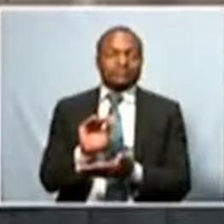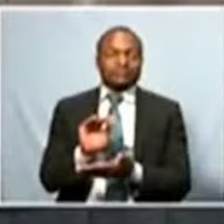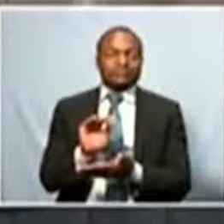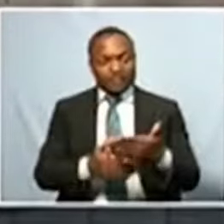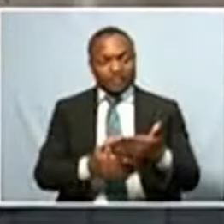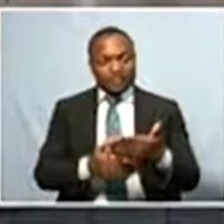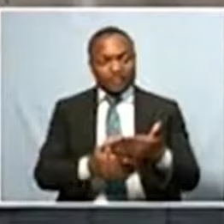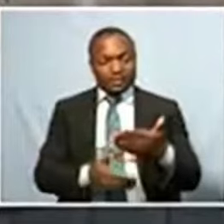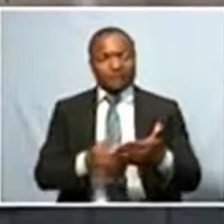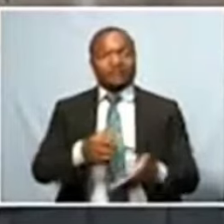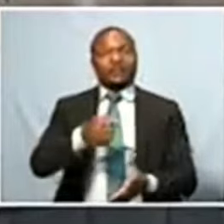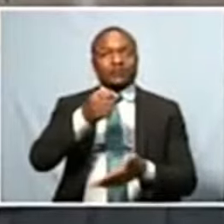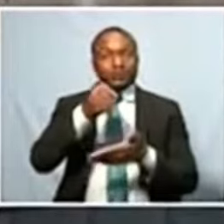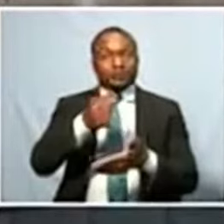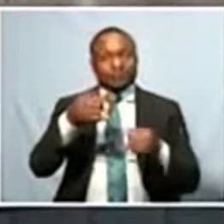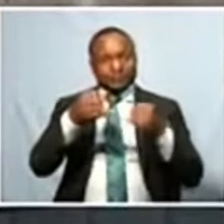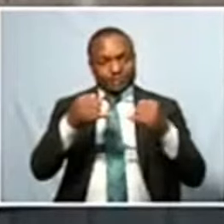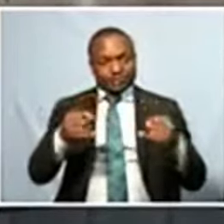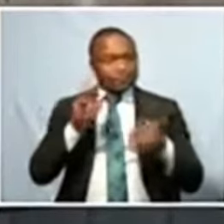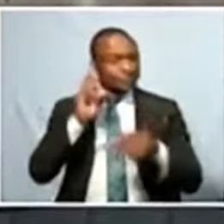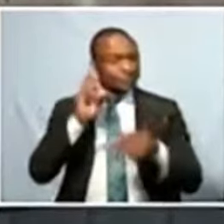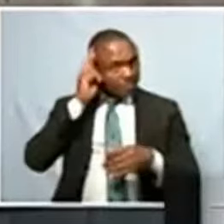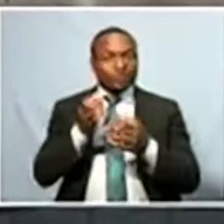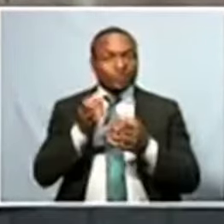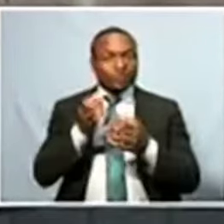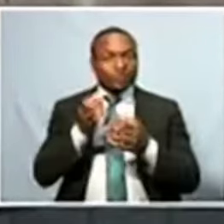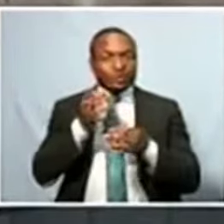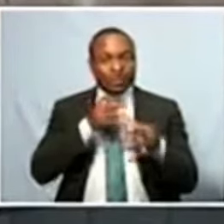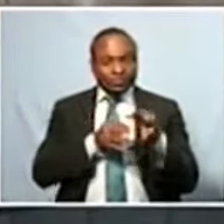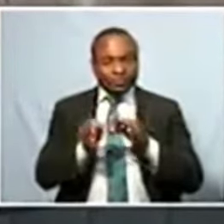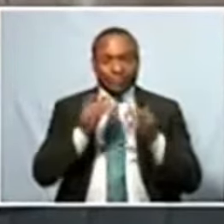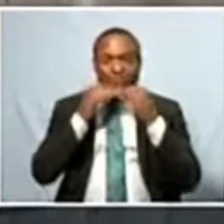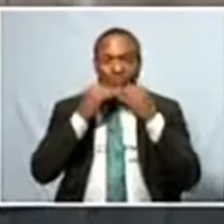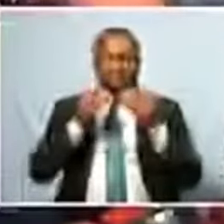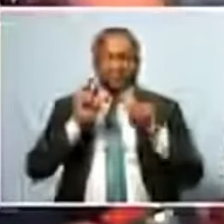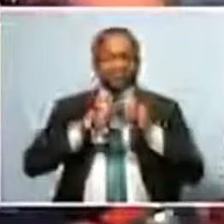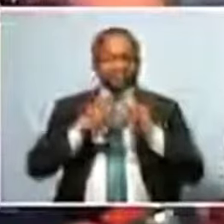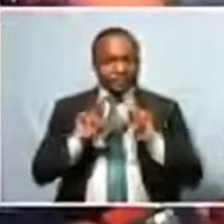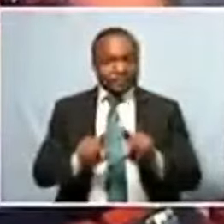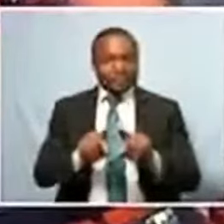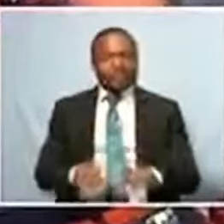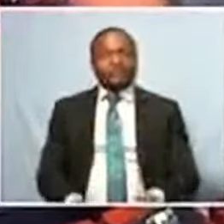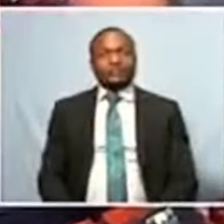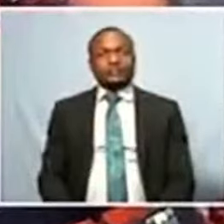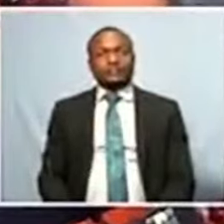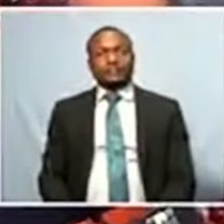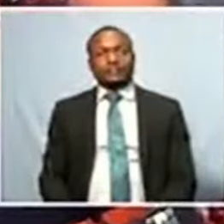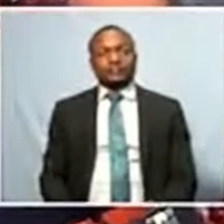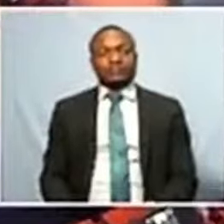these budget lines and the reasons of such clarification. I thank you, Mr. Chairperson.